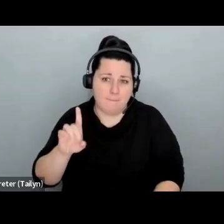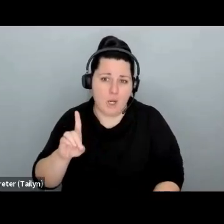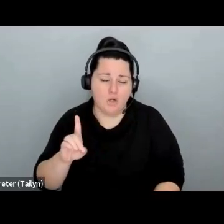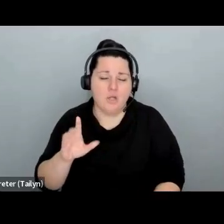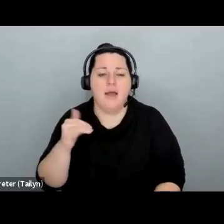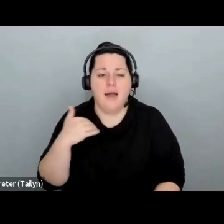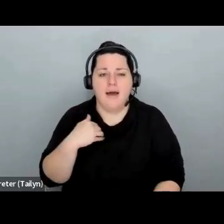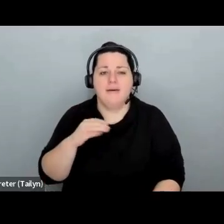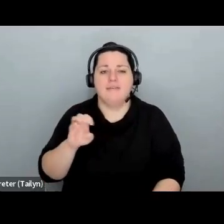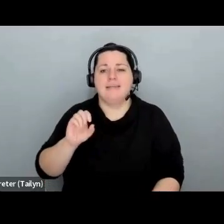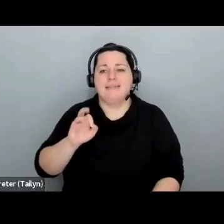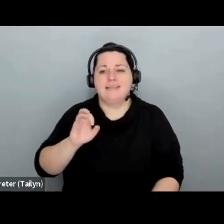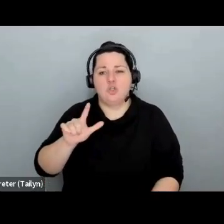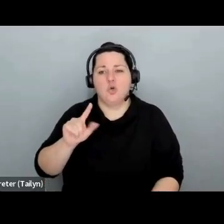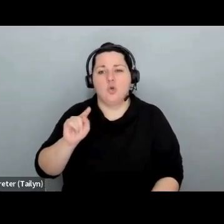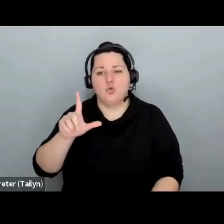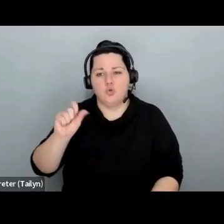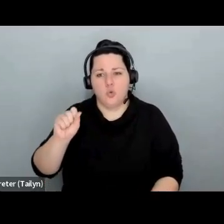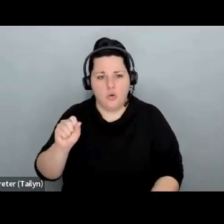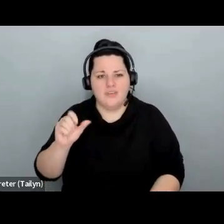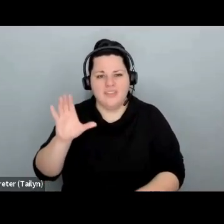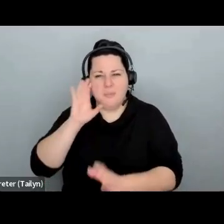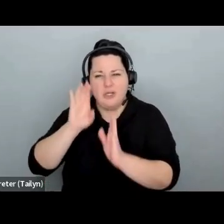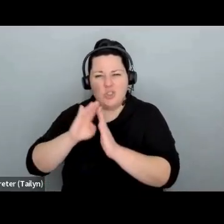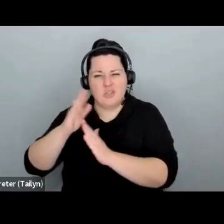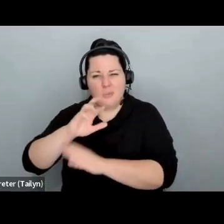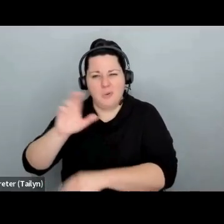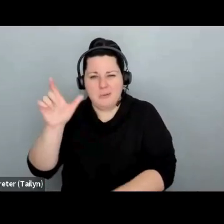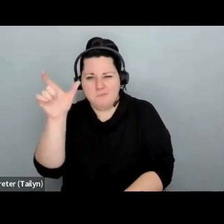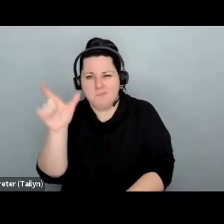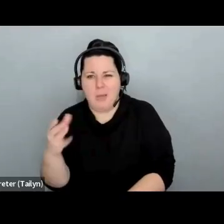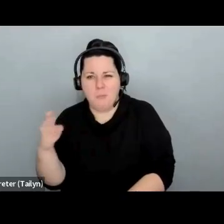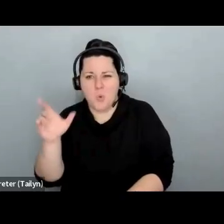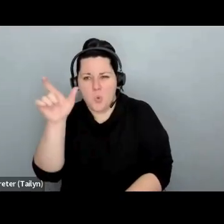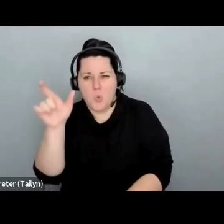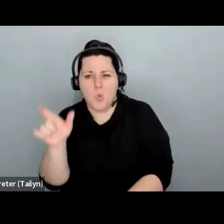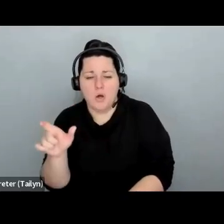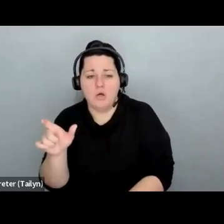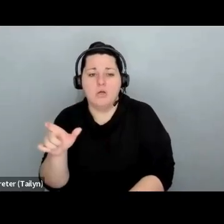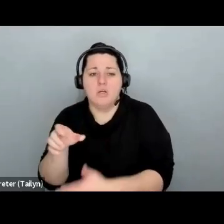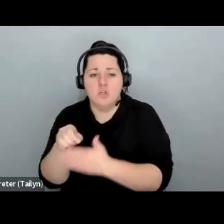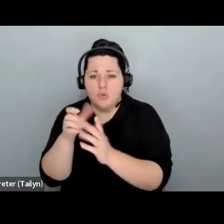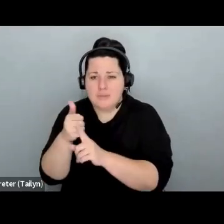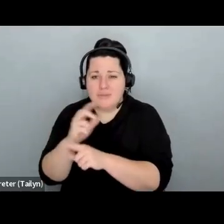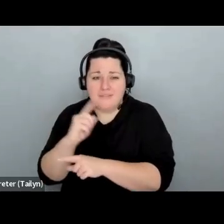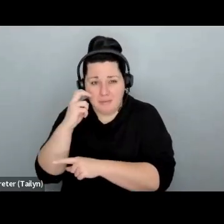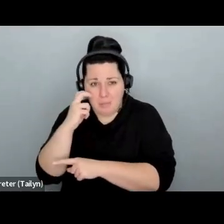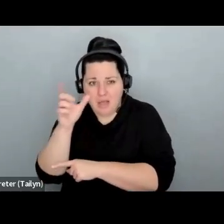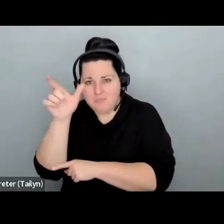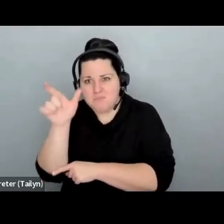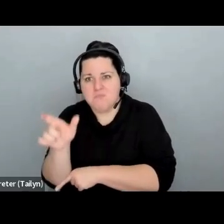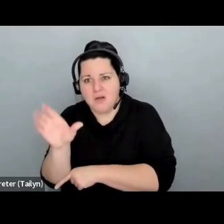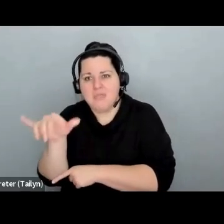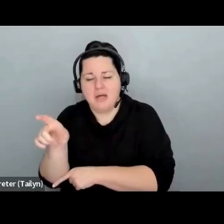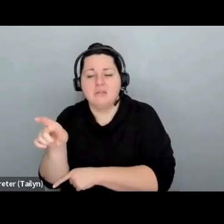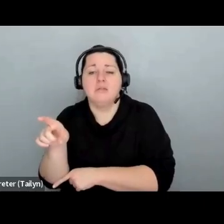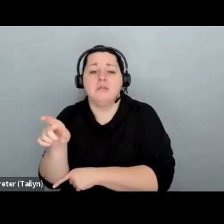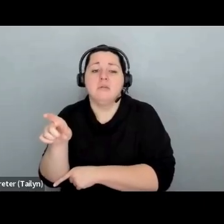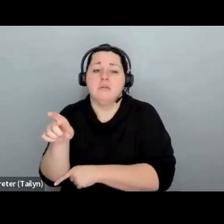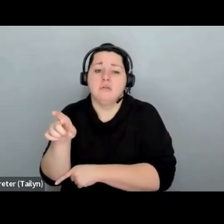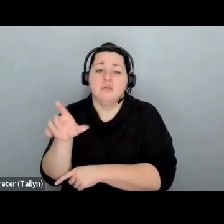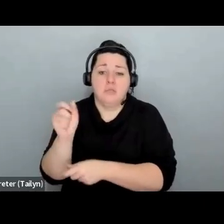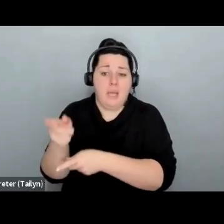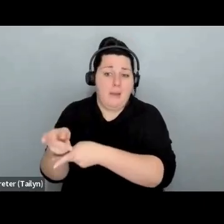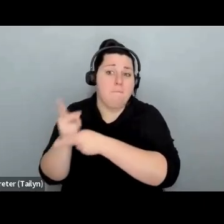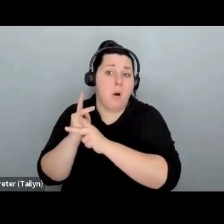the trade. You'll see the picture in the top right of the slide for students who are deafblind. So this is something that you could